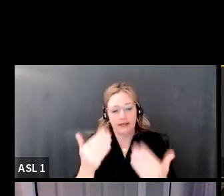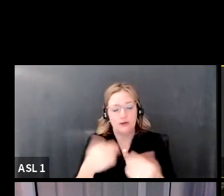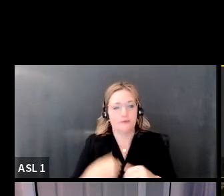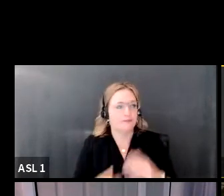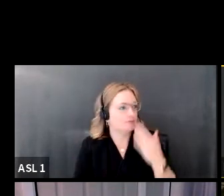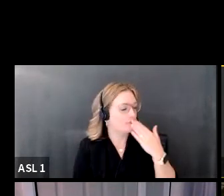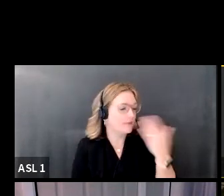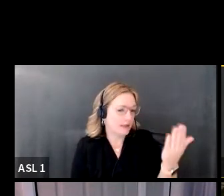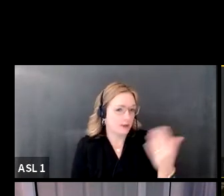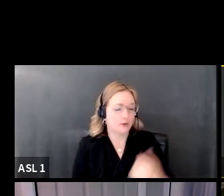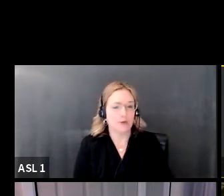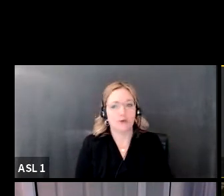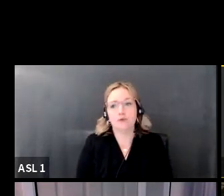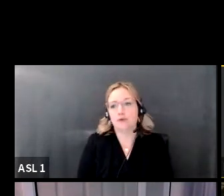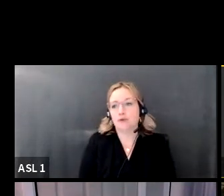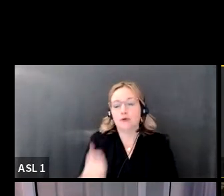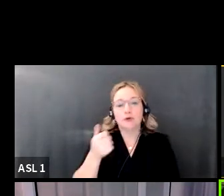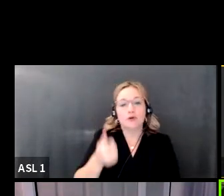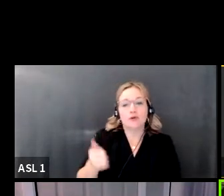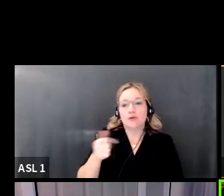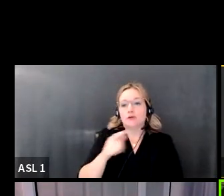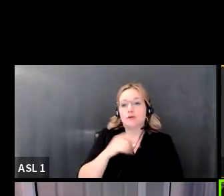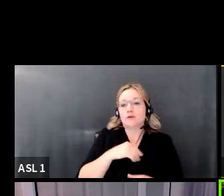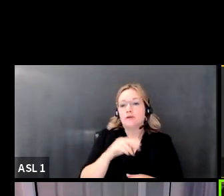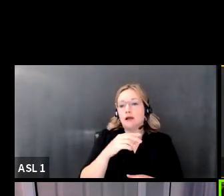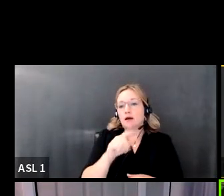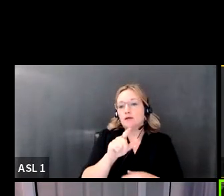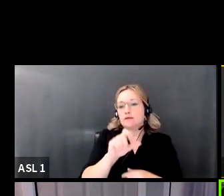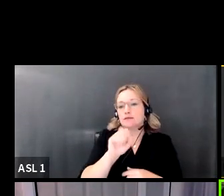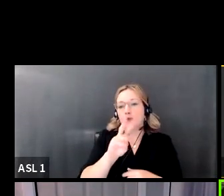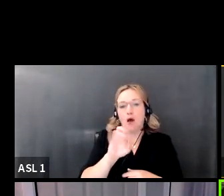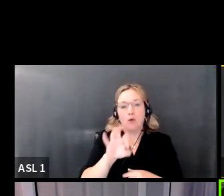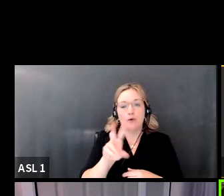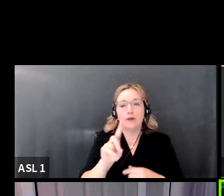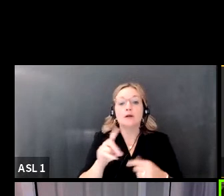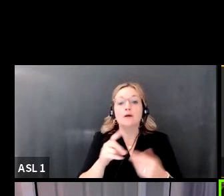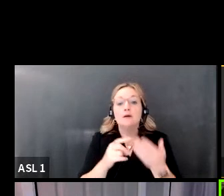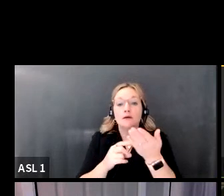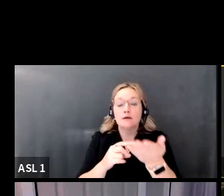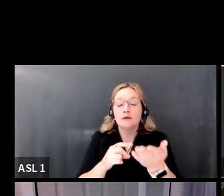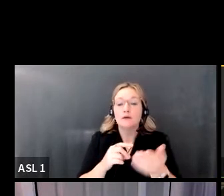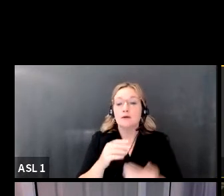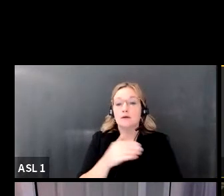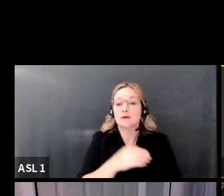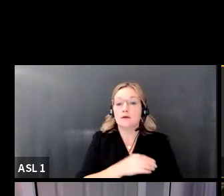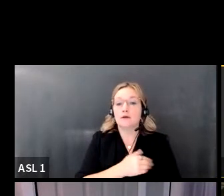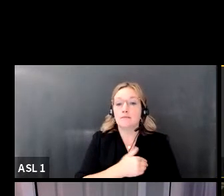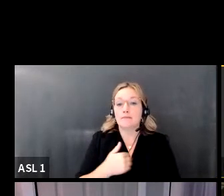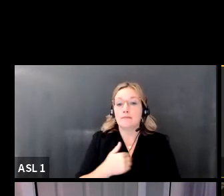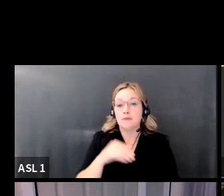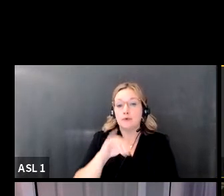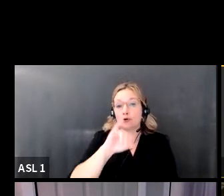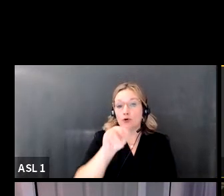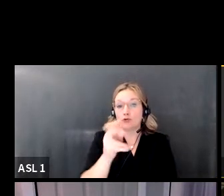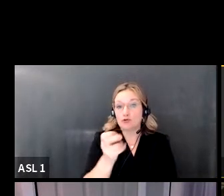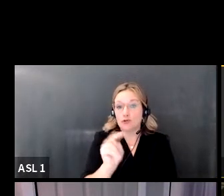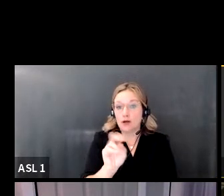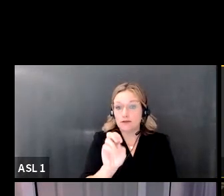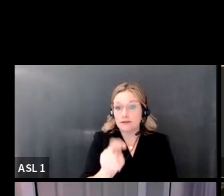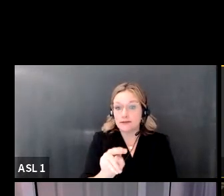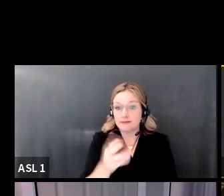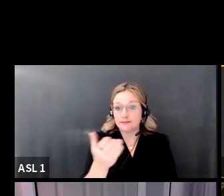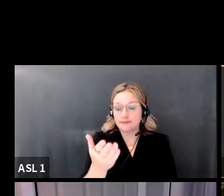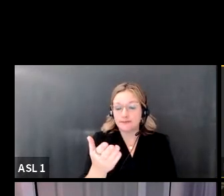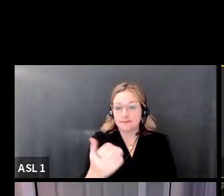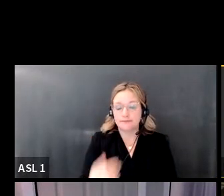sweden thank you very much member suede member johnson yes thank you chair and i'm just gonna build on